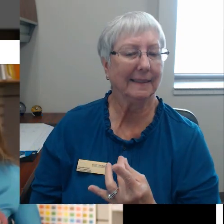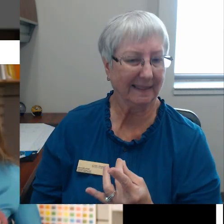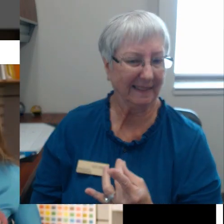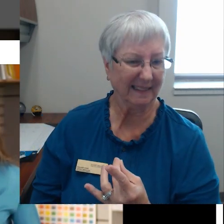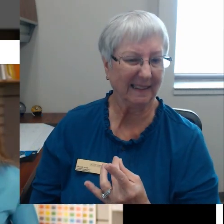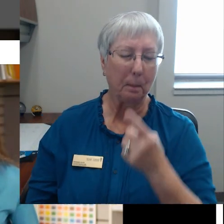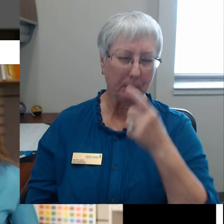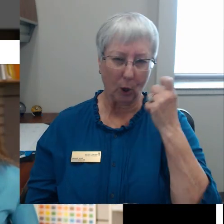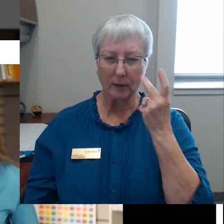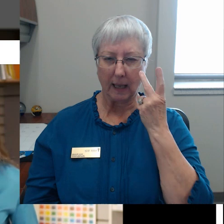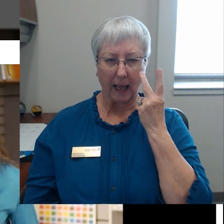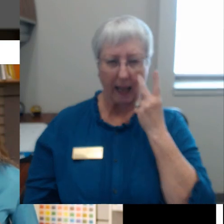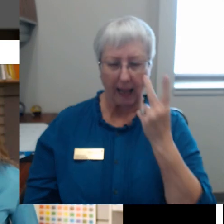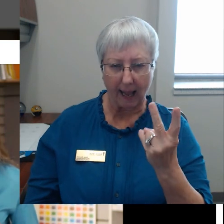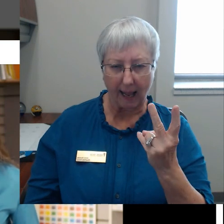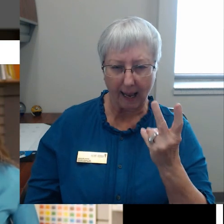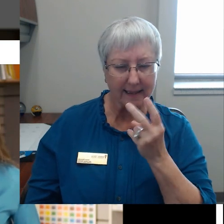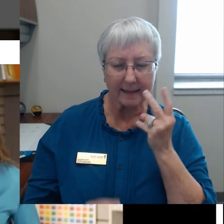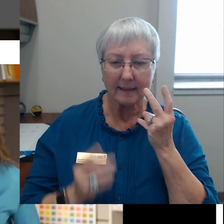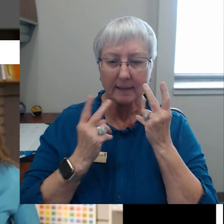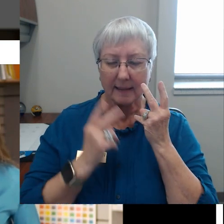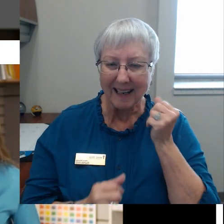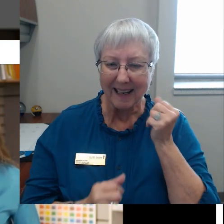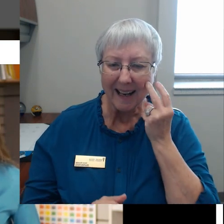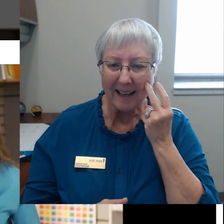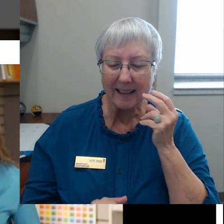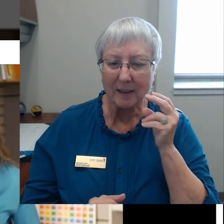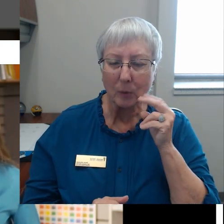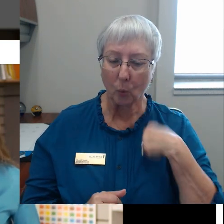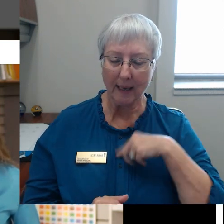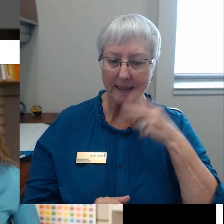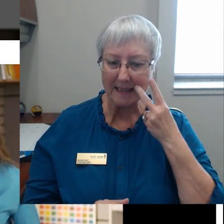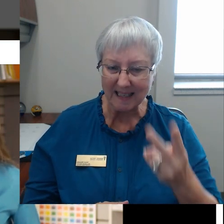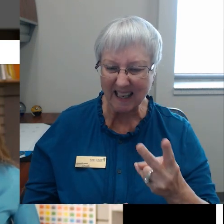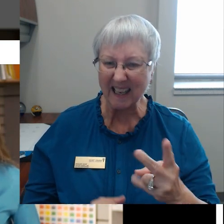because our eyes see the various marks as a whole tone